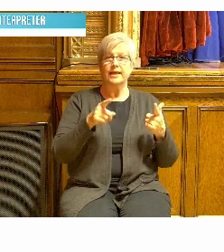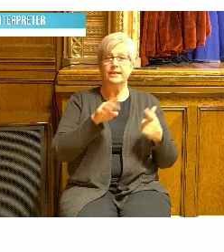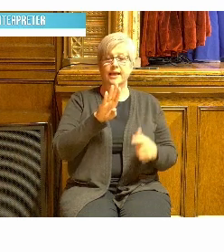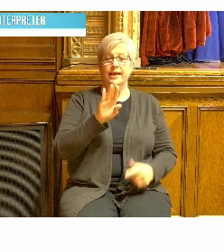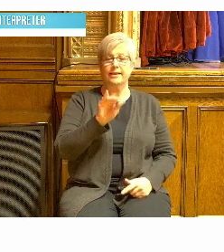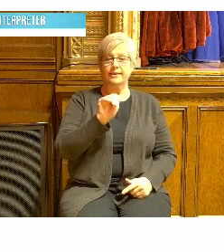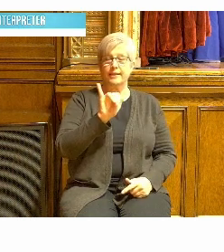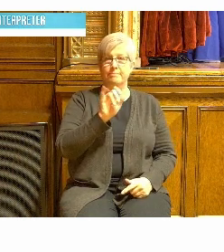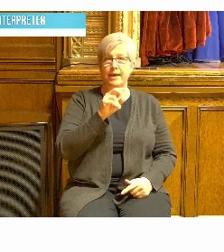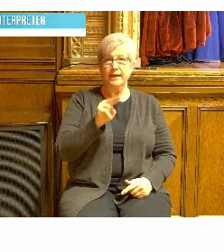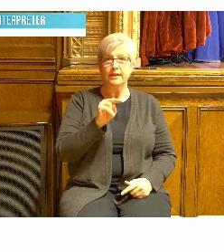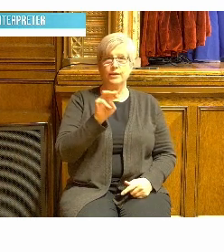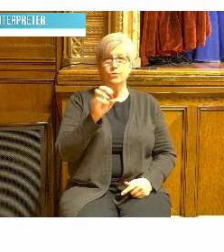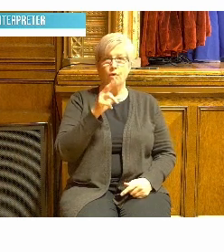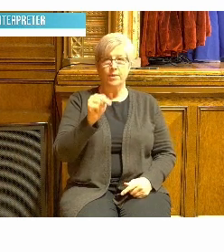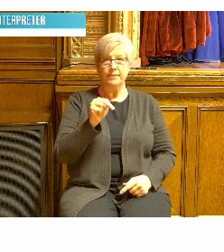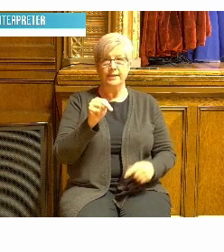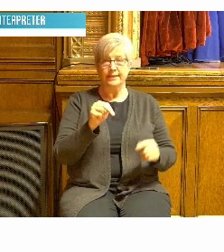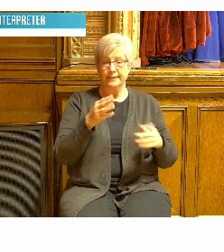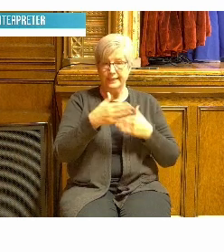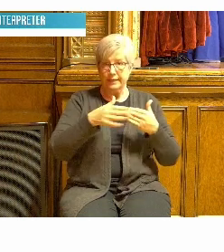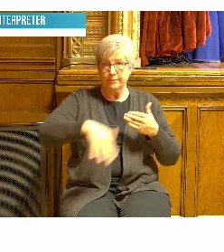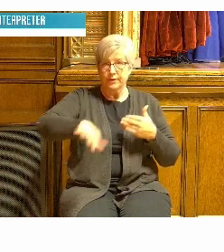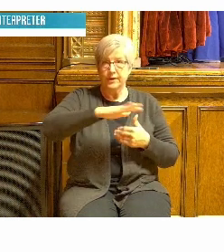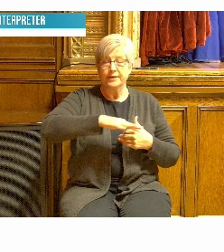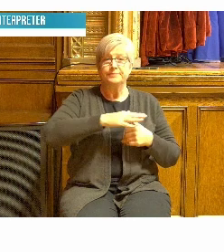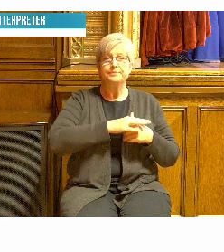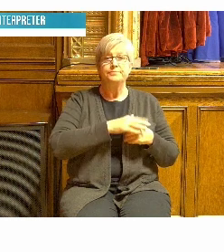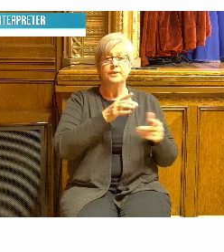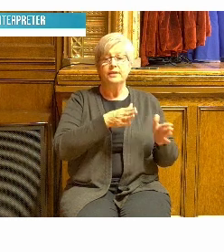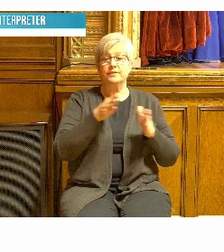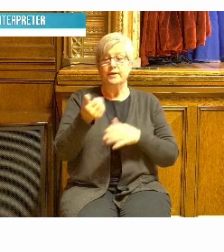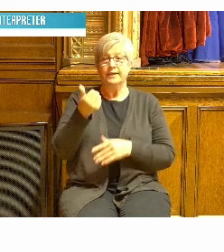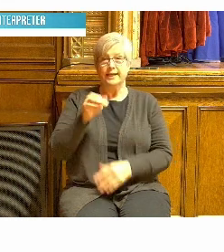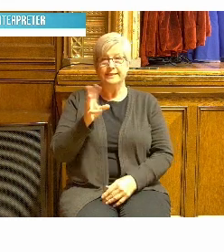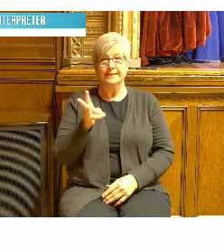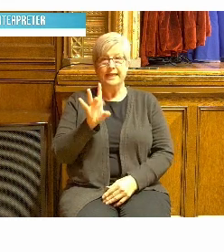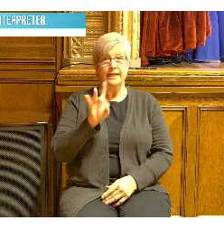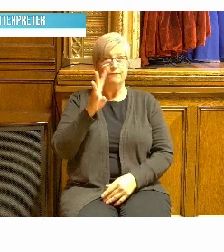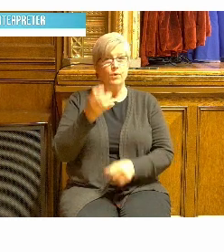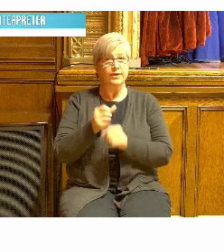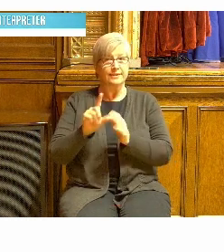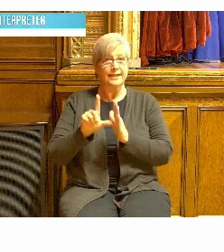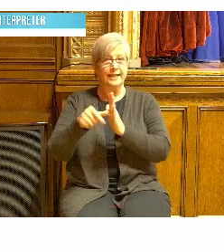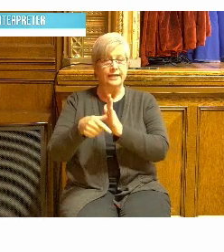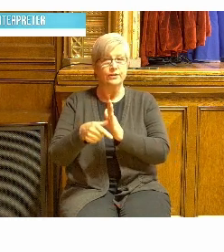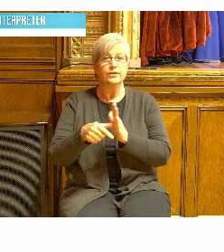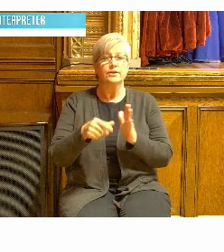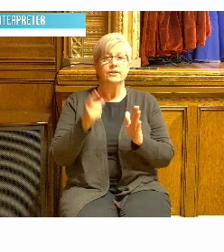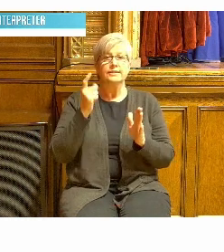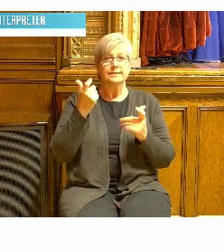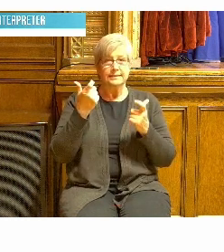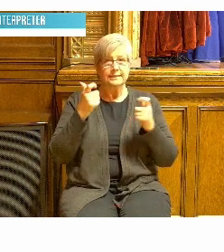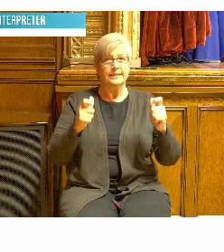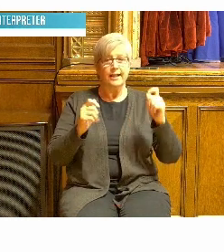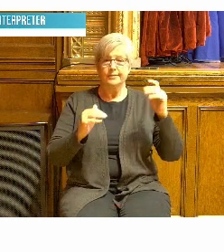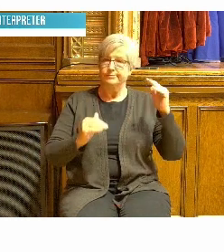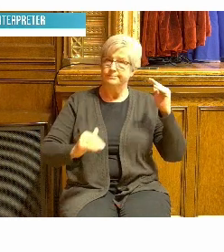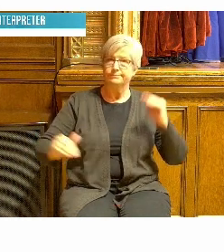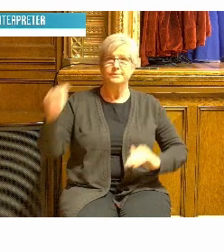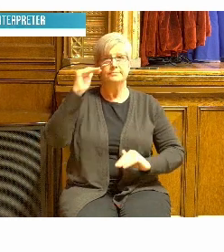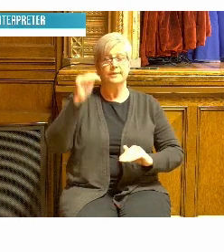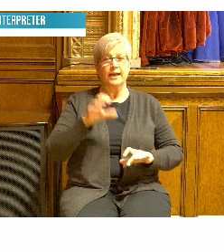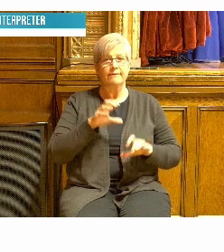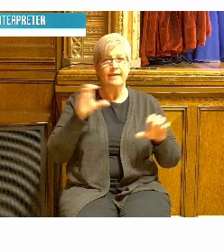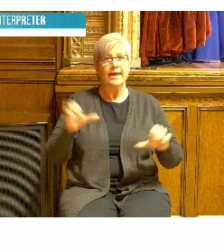neighborhood. This quote is from 1968, 4 years later, and you can see there's still an extreme deficiency of